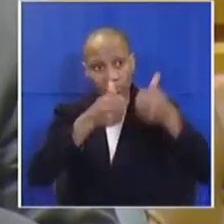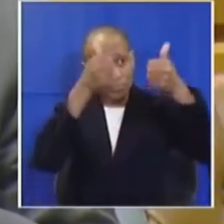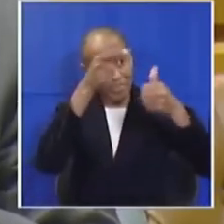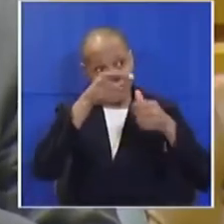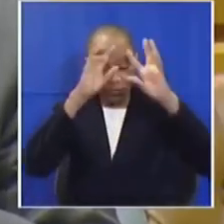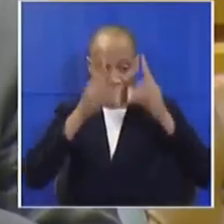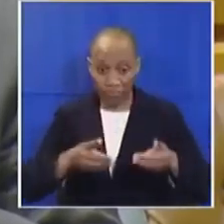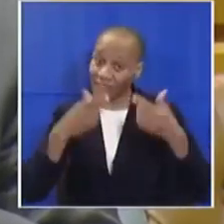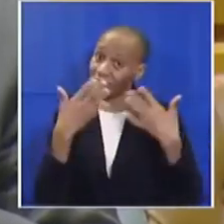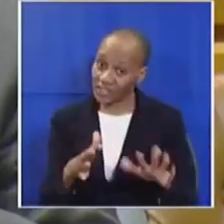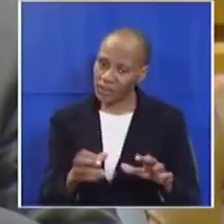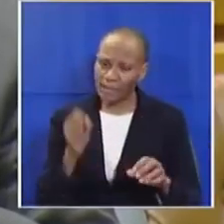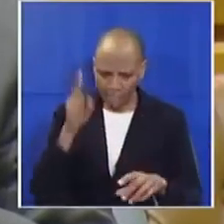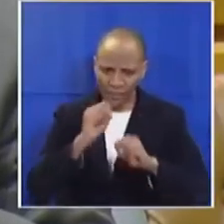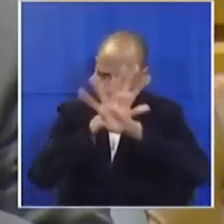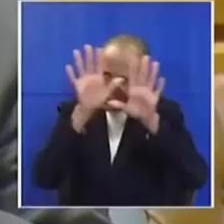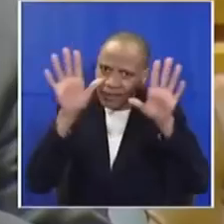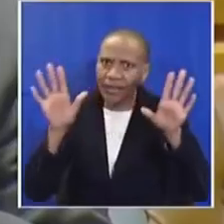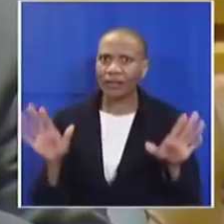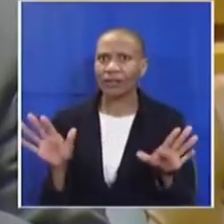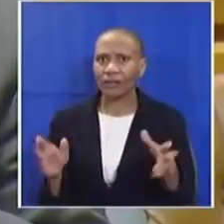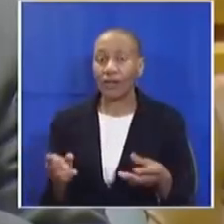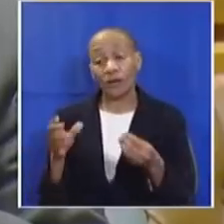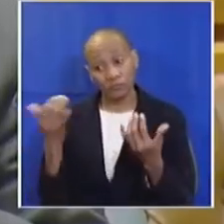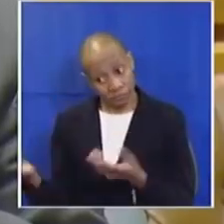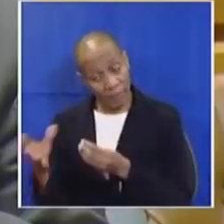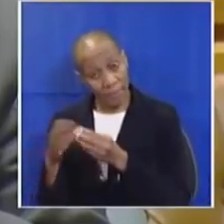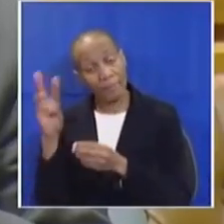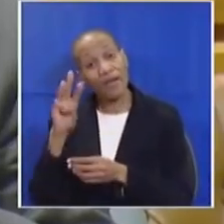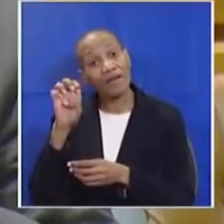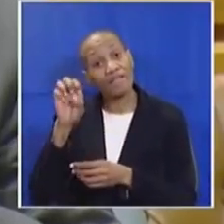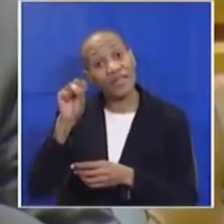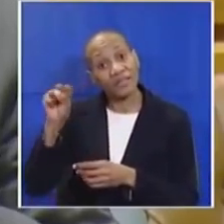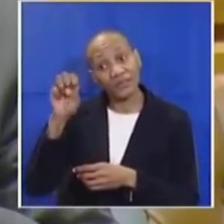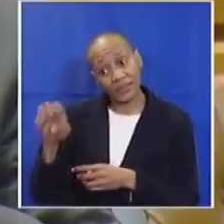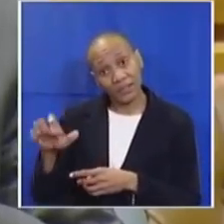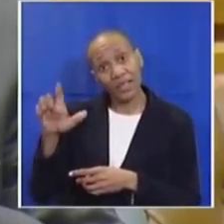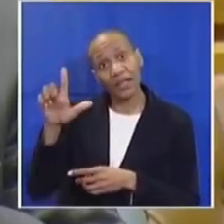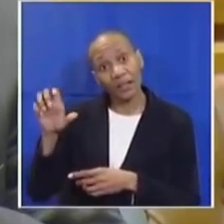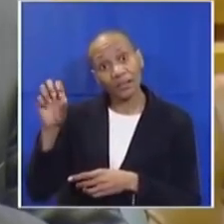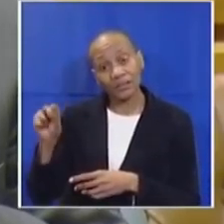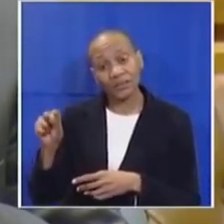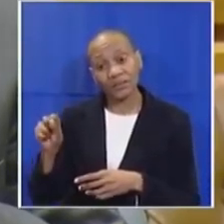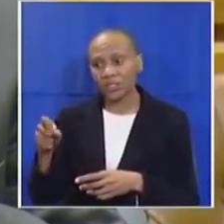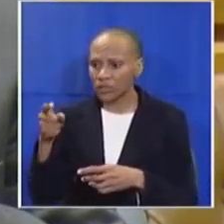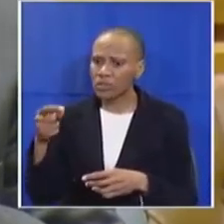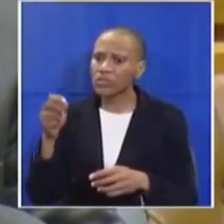that it is quite clear, because the Honourable Member Vessels was asked to leave the